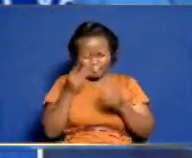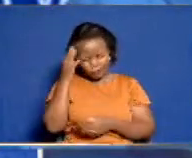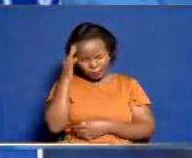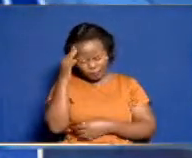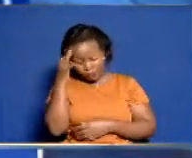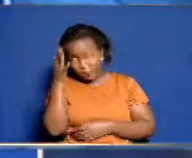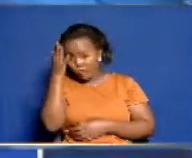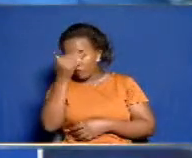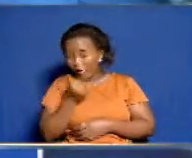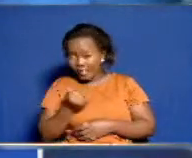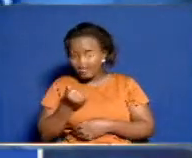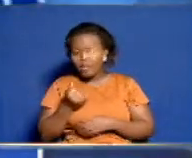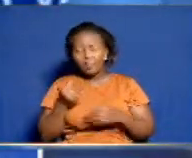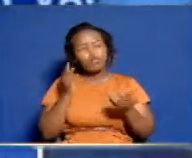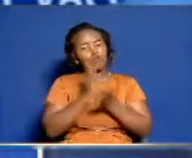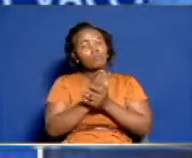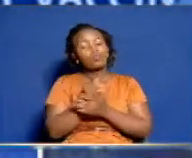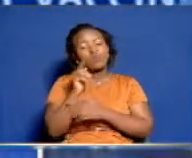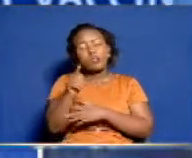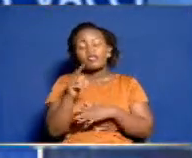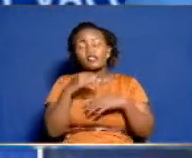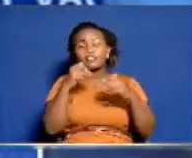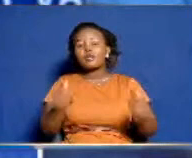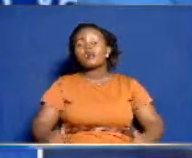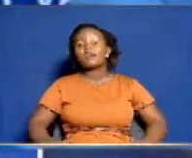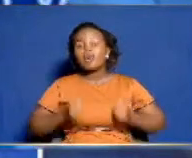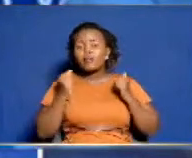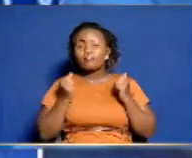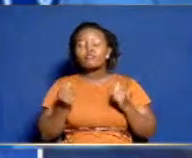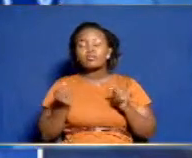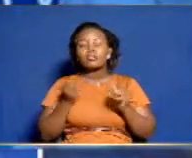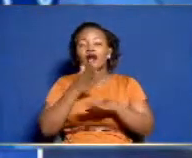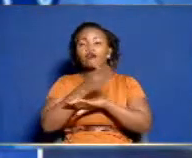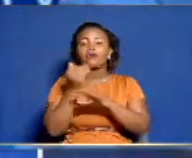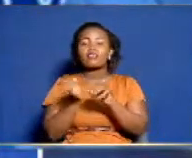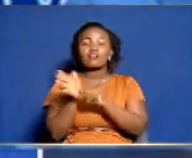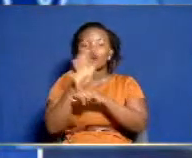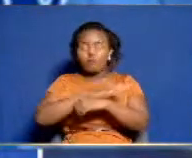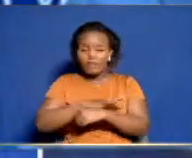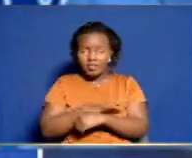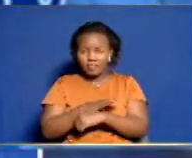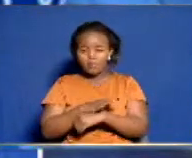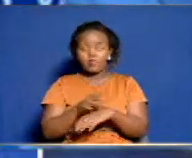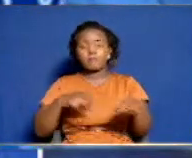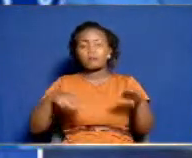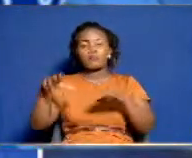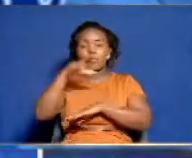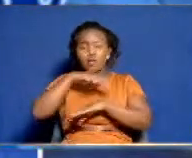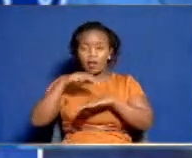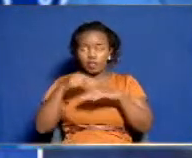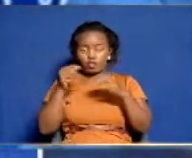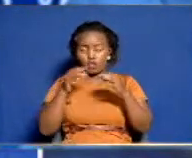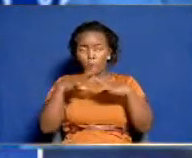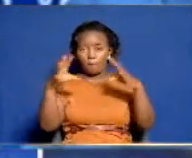to all aspects of life and livelihoods due to COVID-19, the national budget